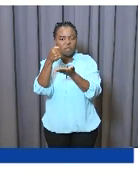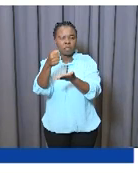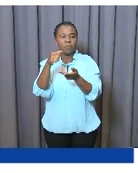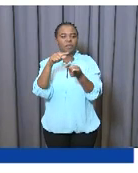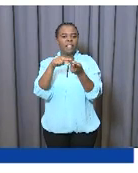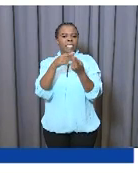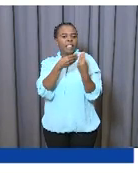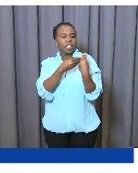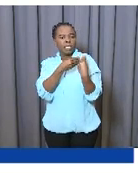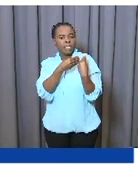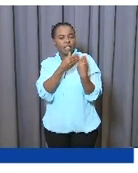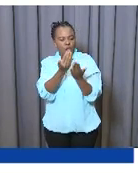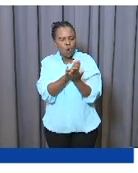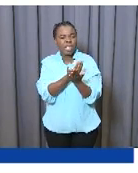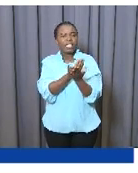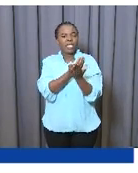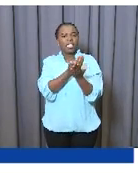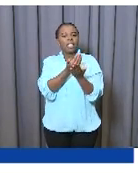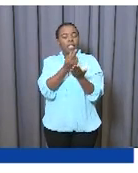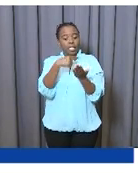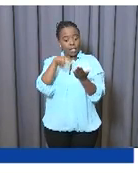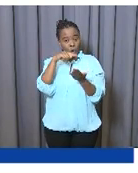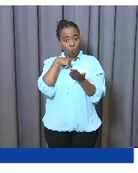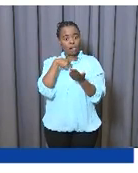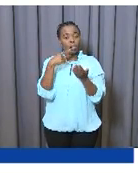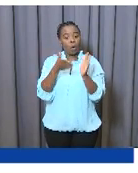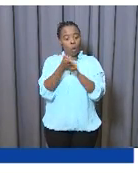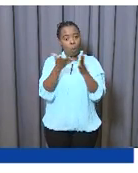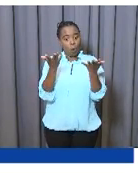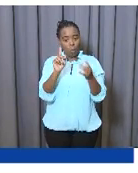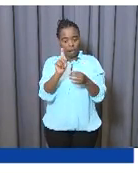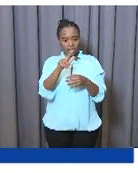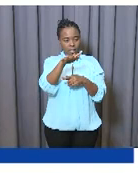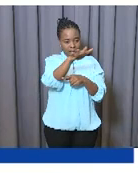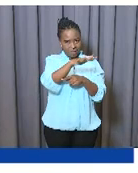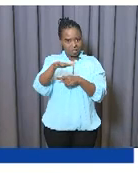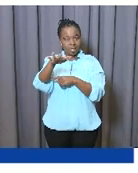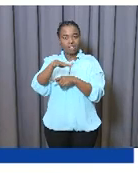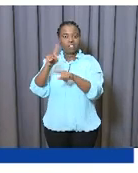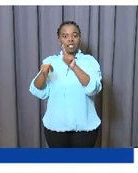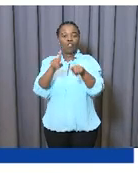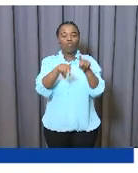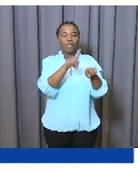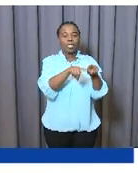other interventions, so we go into these different areas to do what? To also do flu vaccinations.